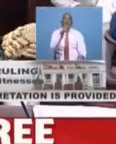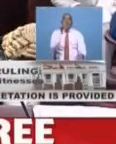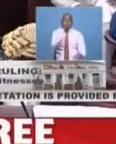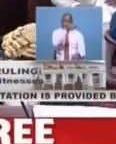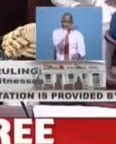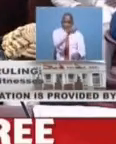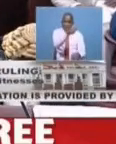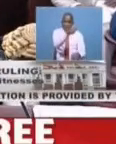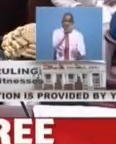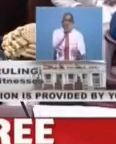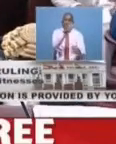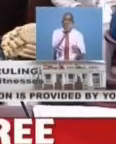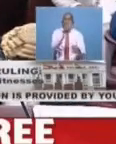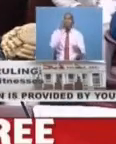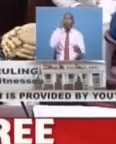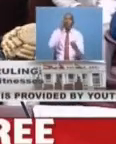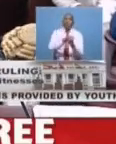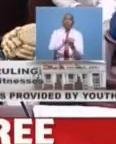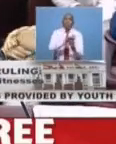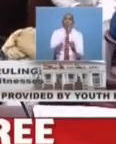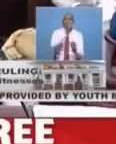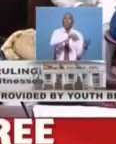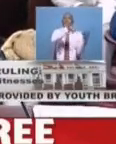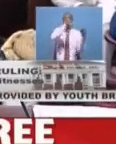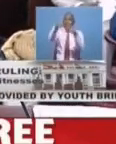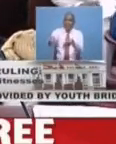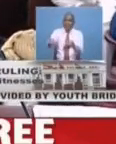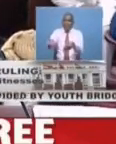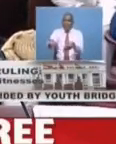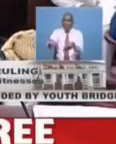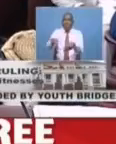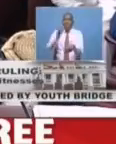clear and unambiguous.